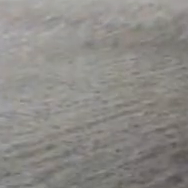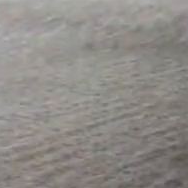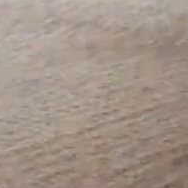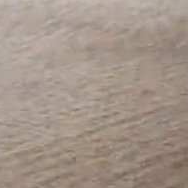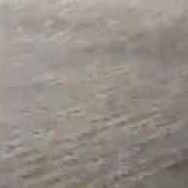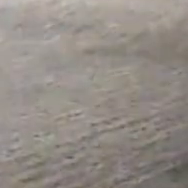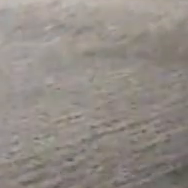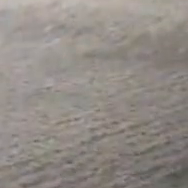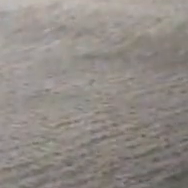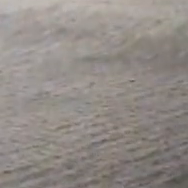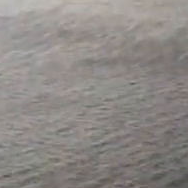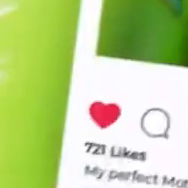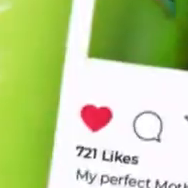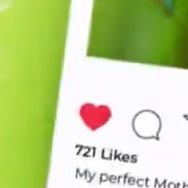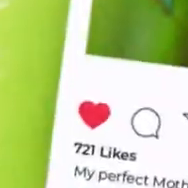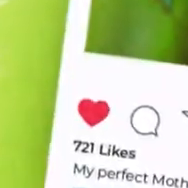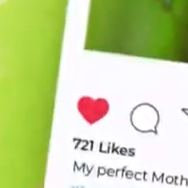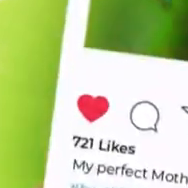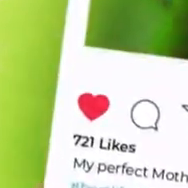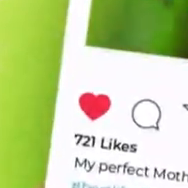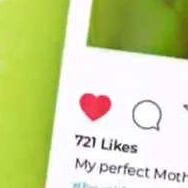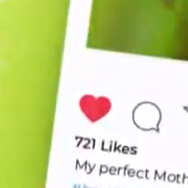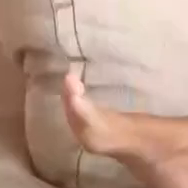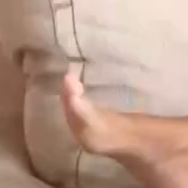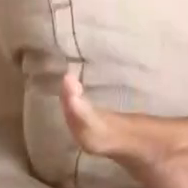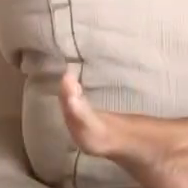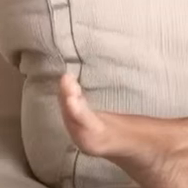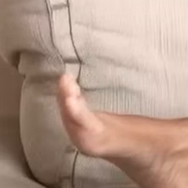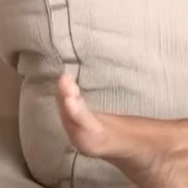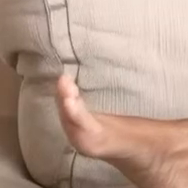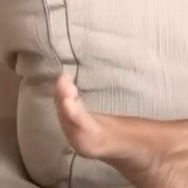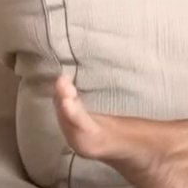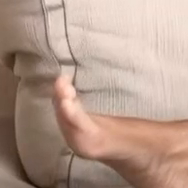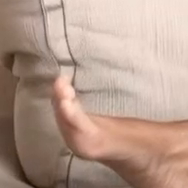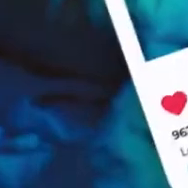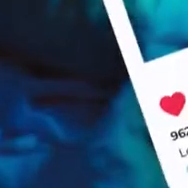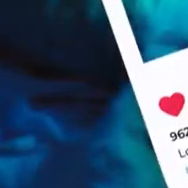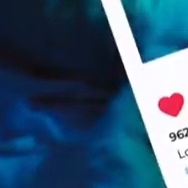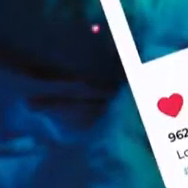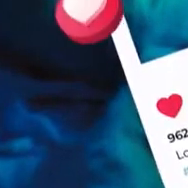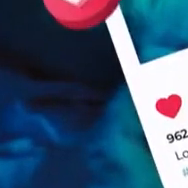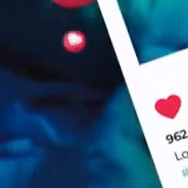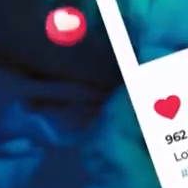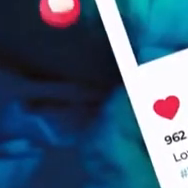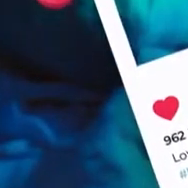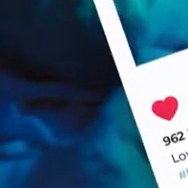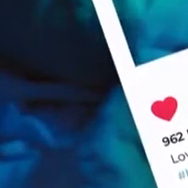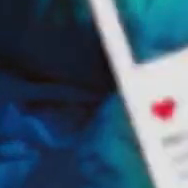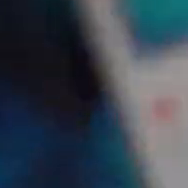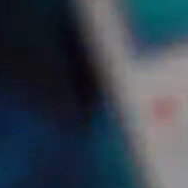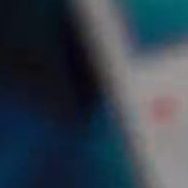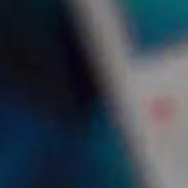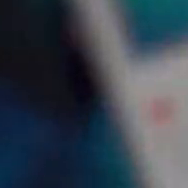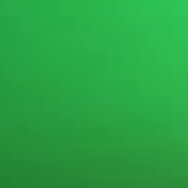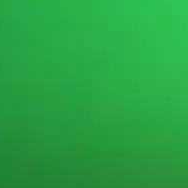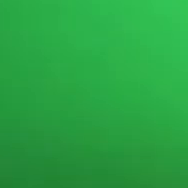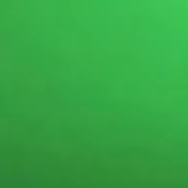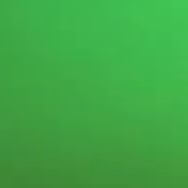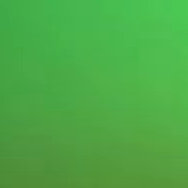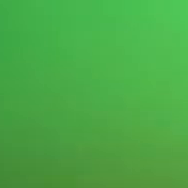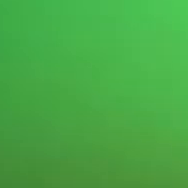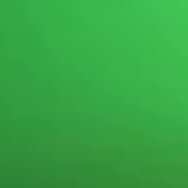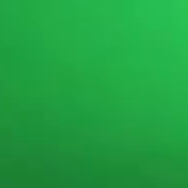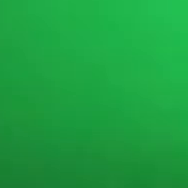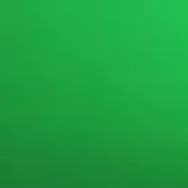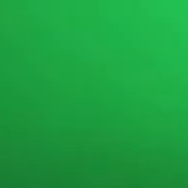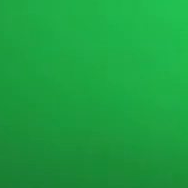Hyatt staycation, $10,000 cash, home cleaning vouchers, Netflix and Amazon gift cards, and more. Top up $40,